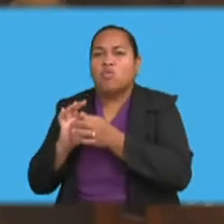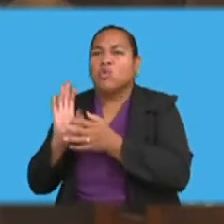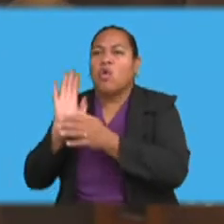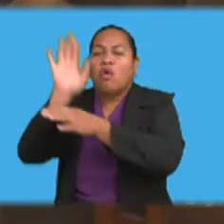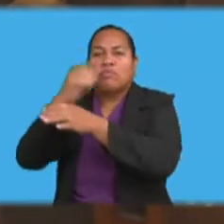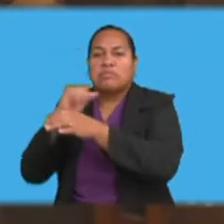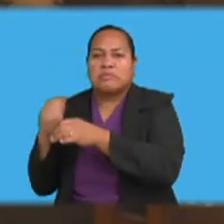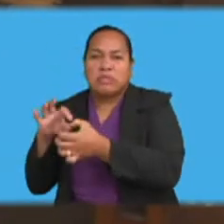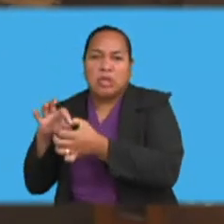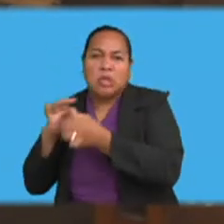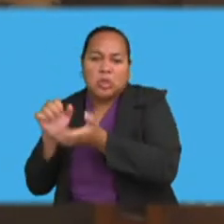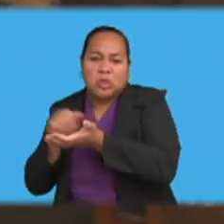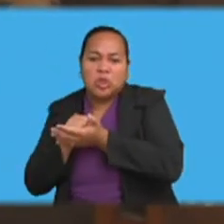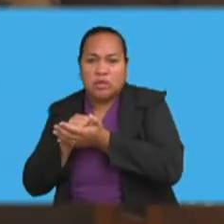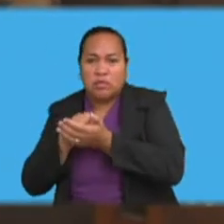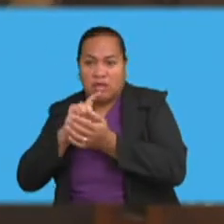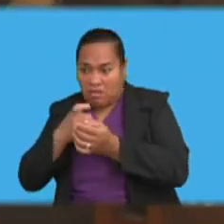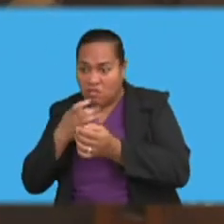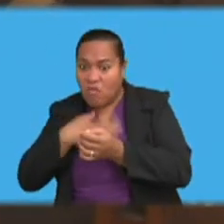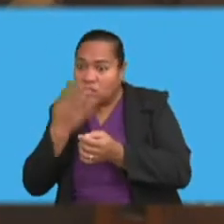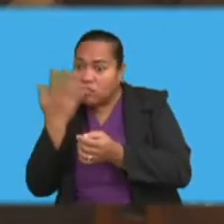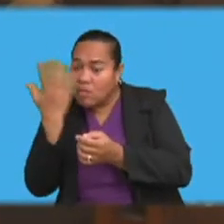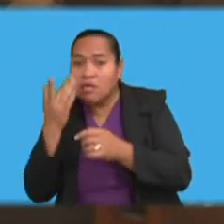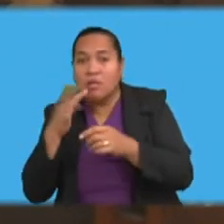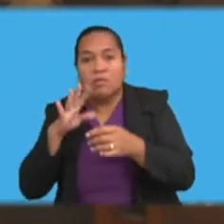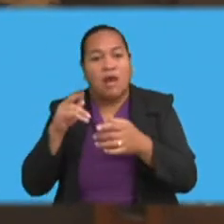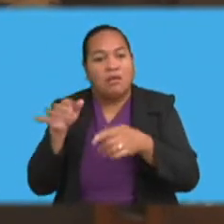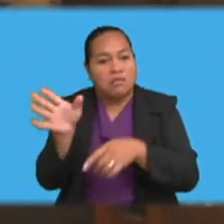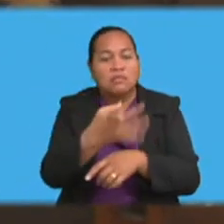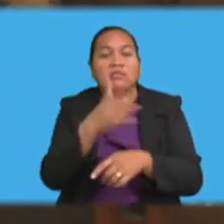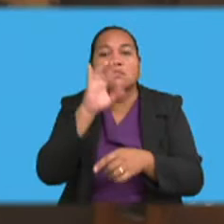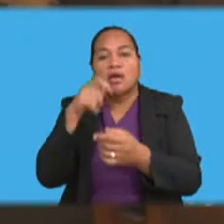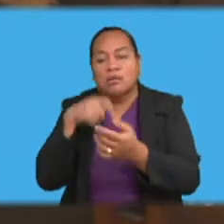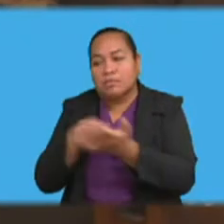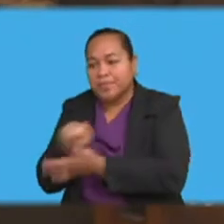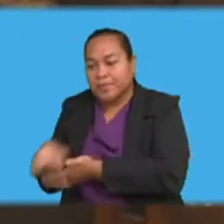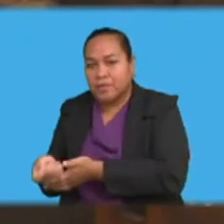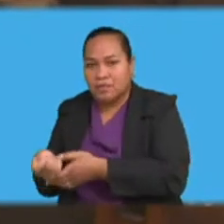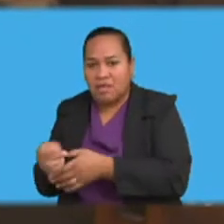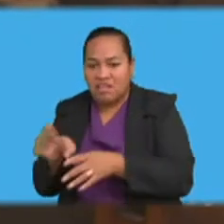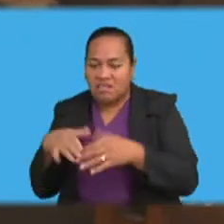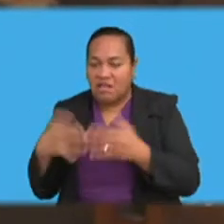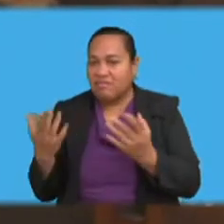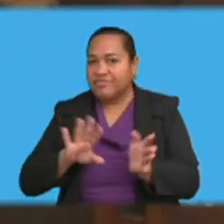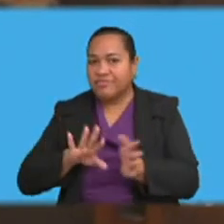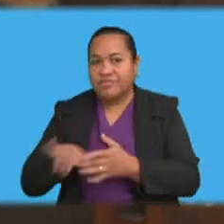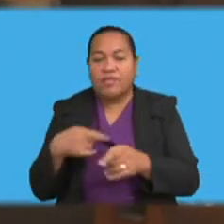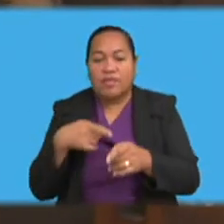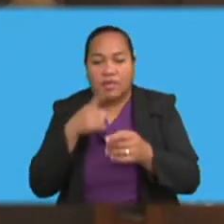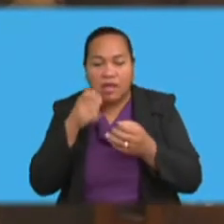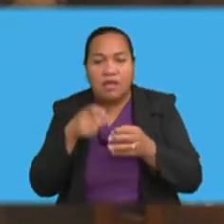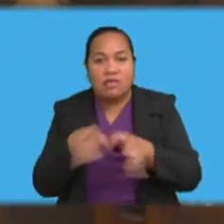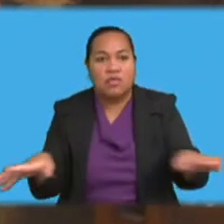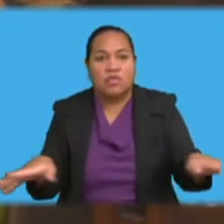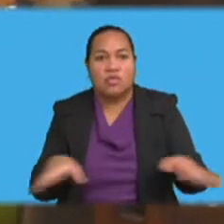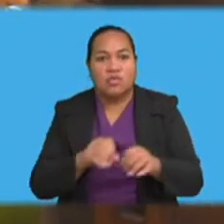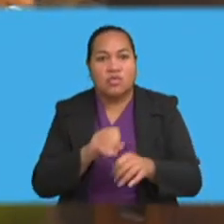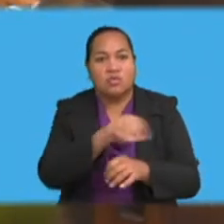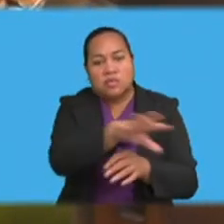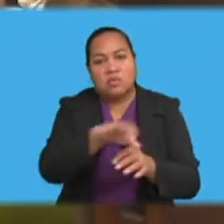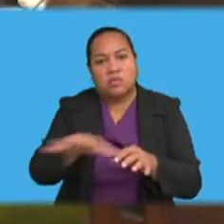or media organization. Pay TV operators collect revenue from subscriptions for the provision of premium broadcasting